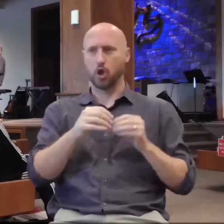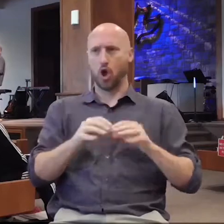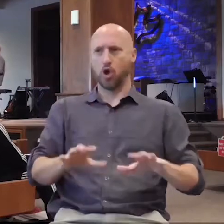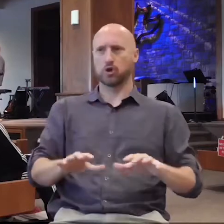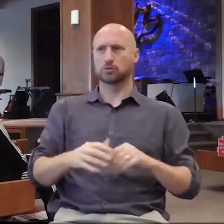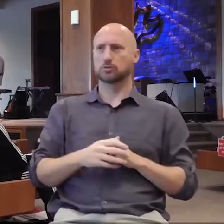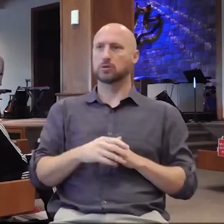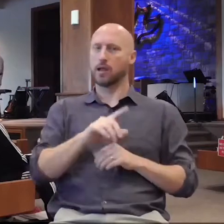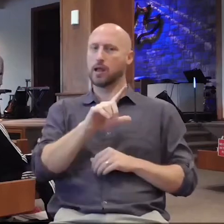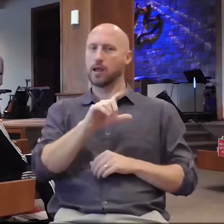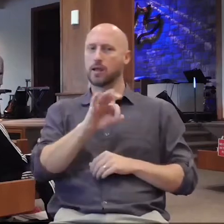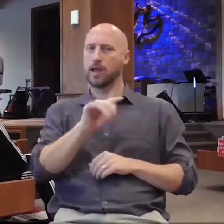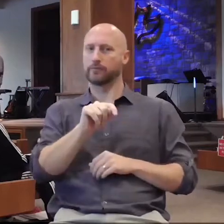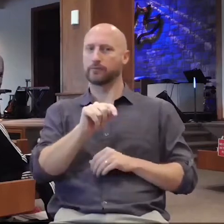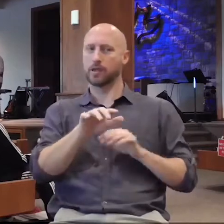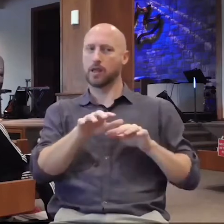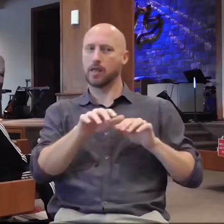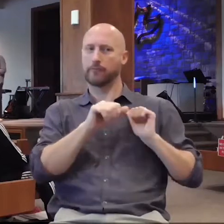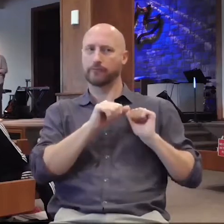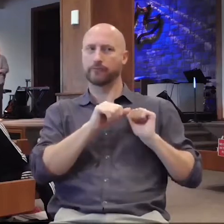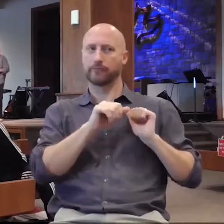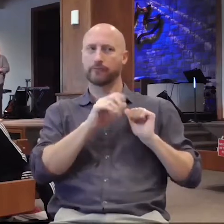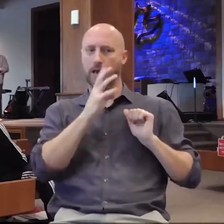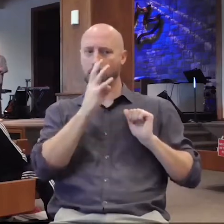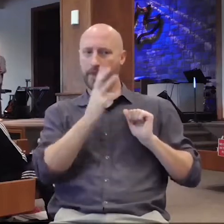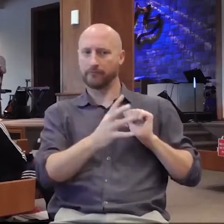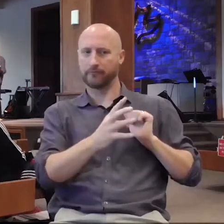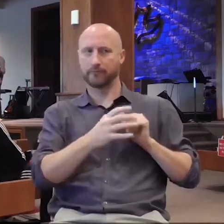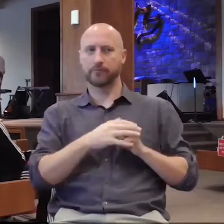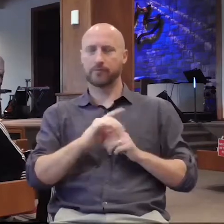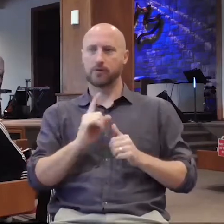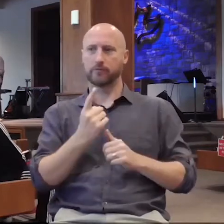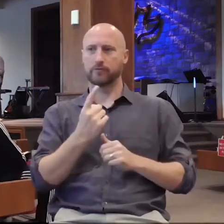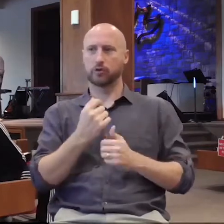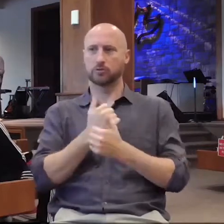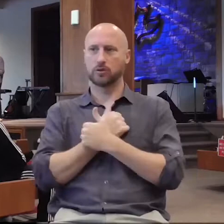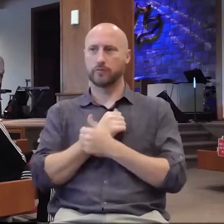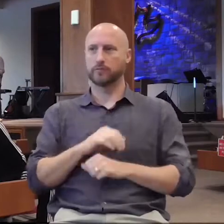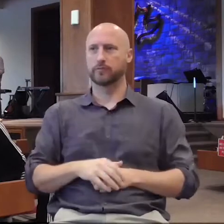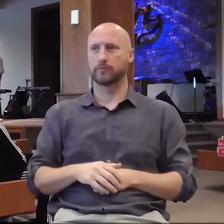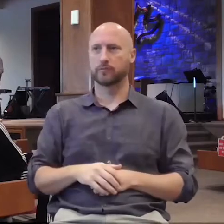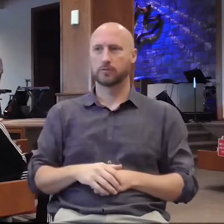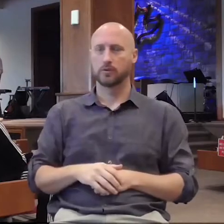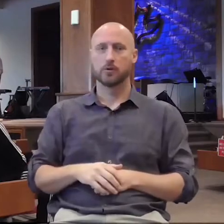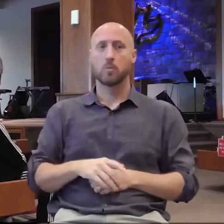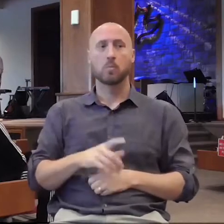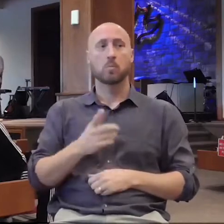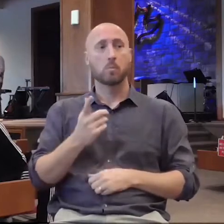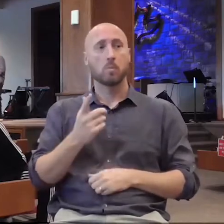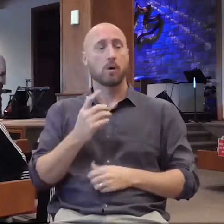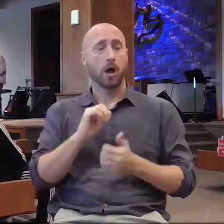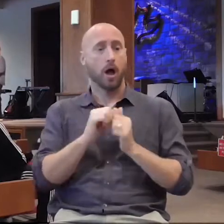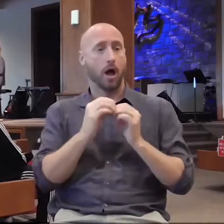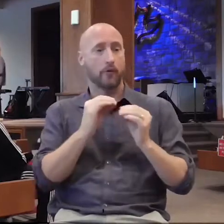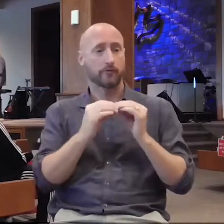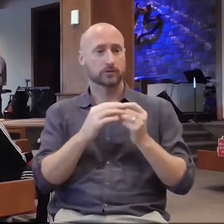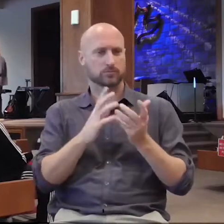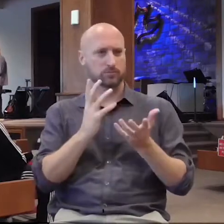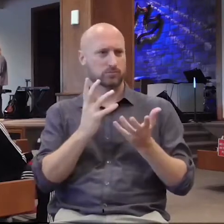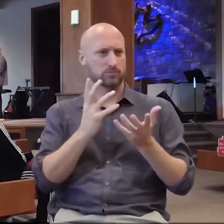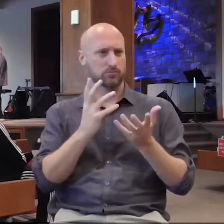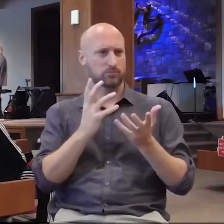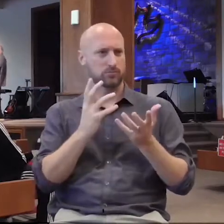then he gives us a prescription. He tells us how to get back. He doesn't just say, I have this against you and leave you there. He says, here's a remedy. Now look, we're going